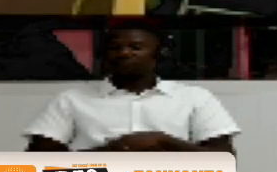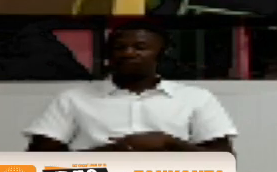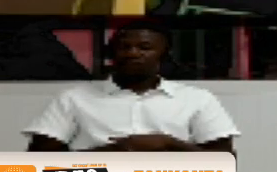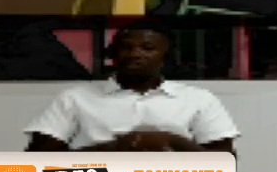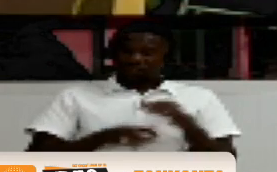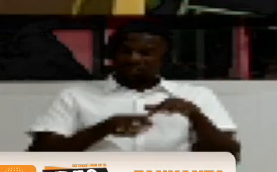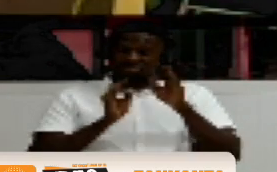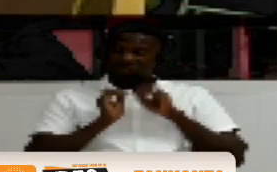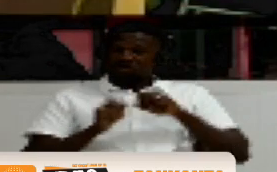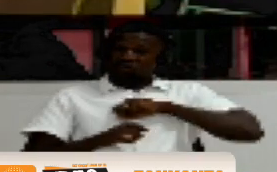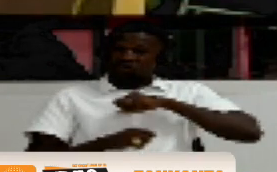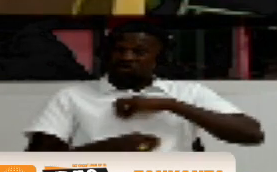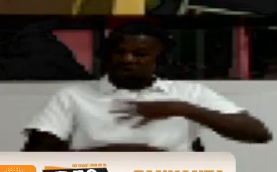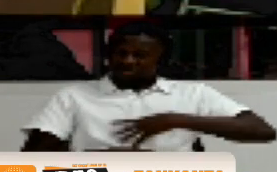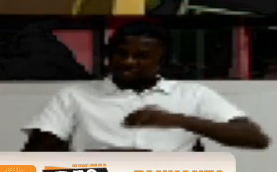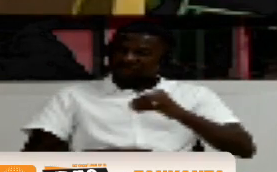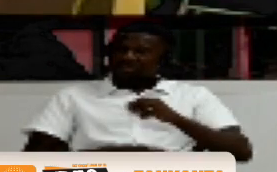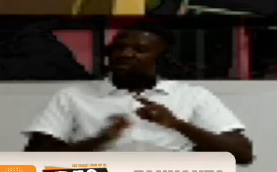his own kids.